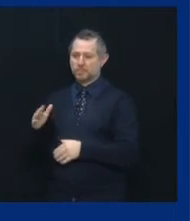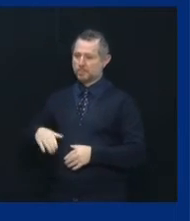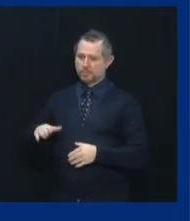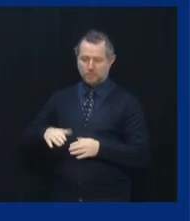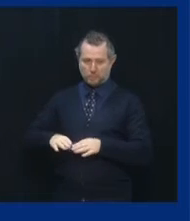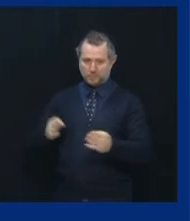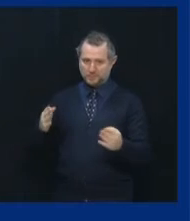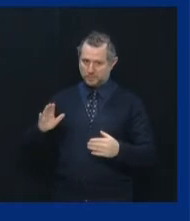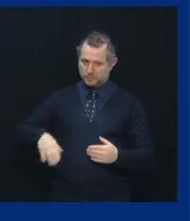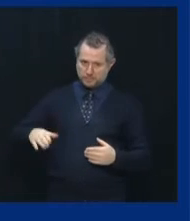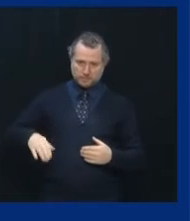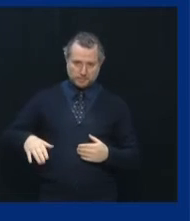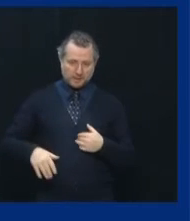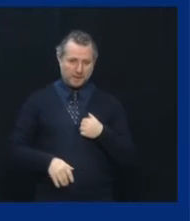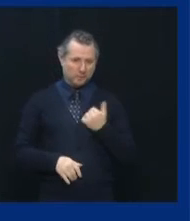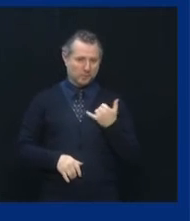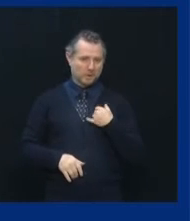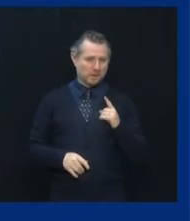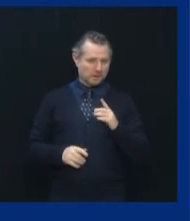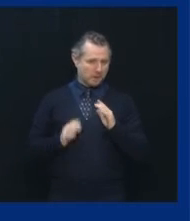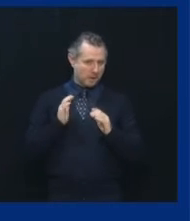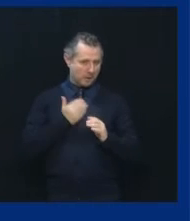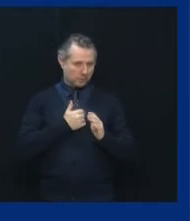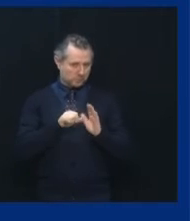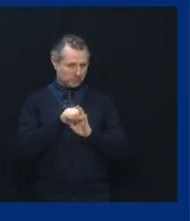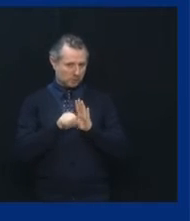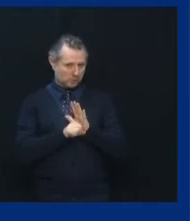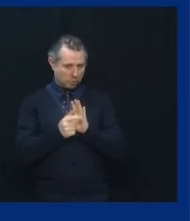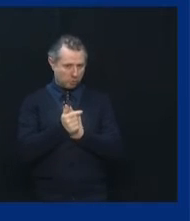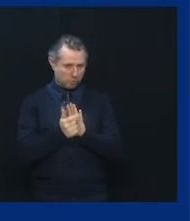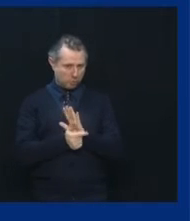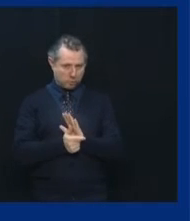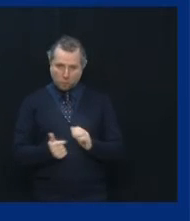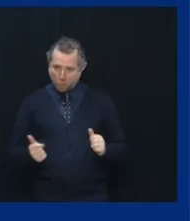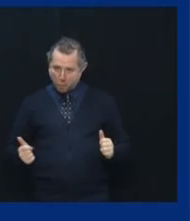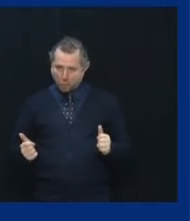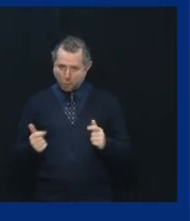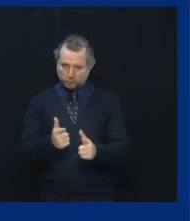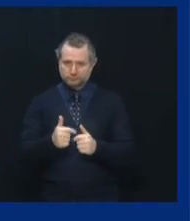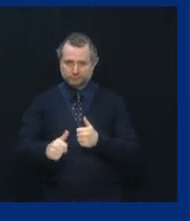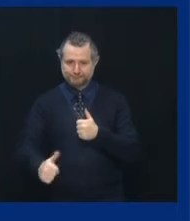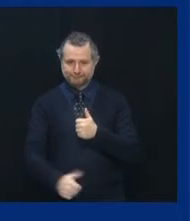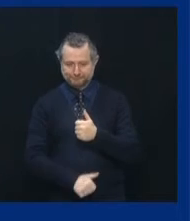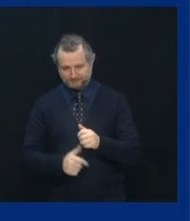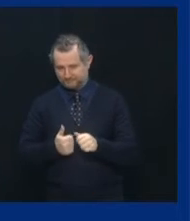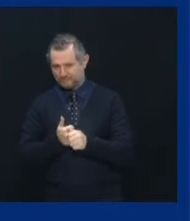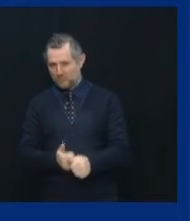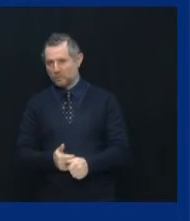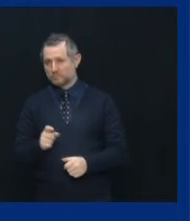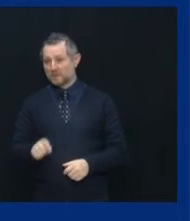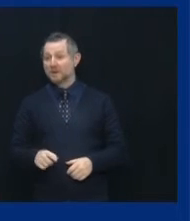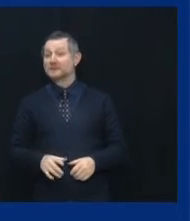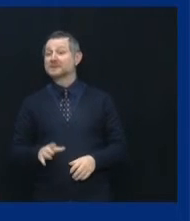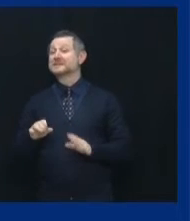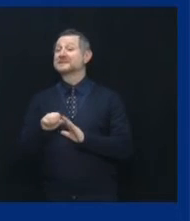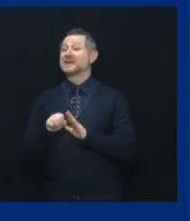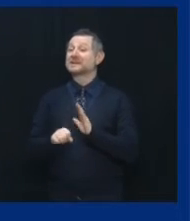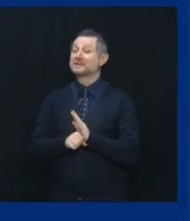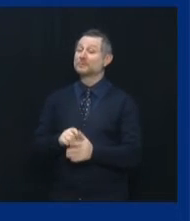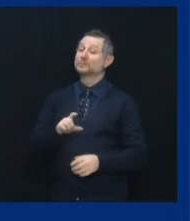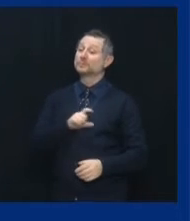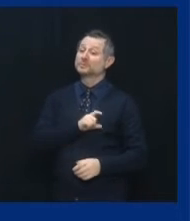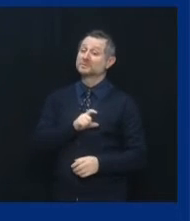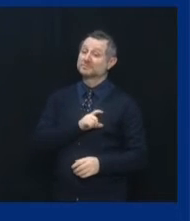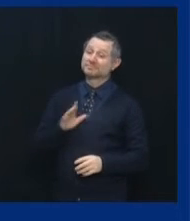that's state law. It governs every city in the state. On the state trooper issue, I